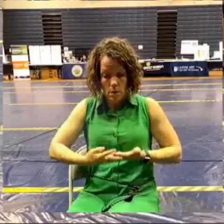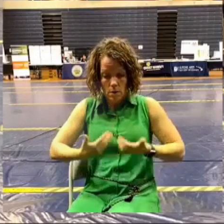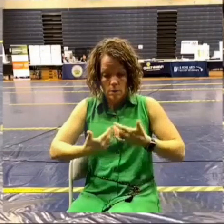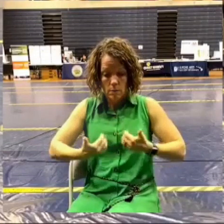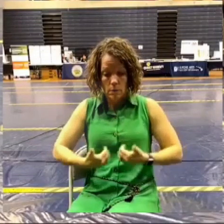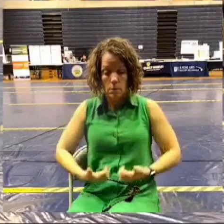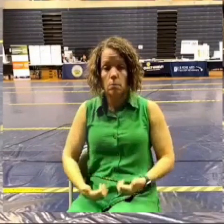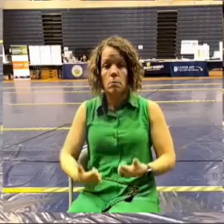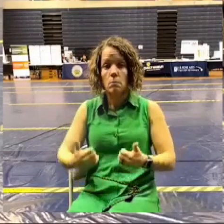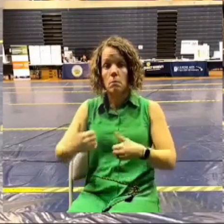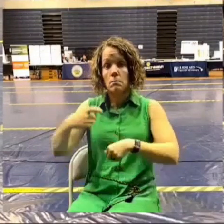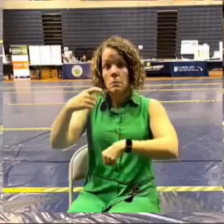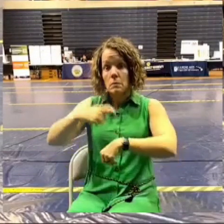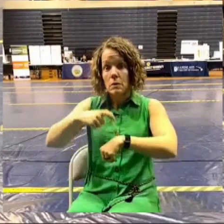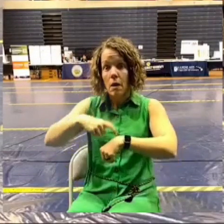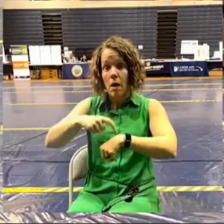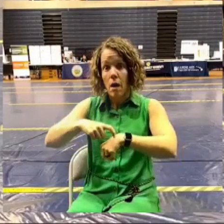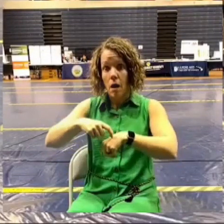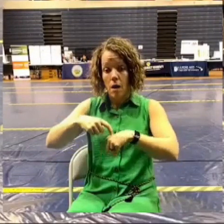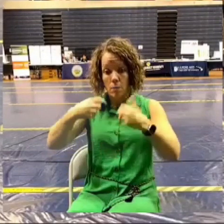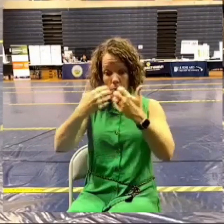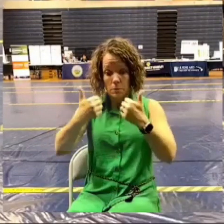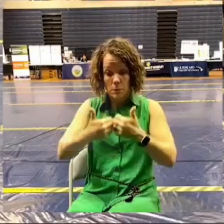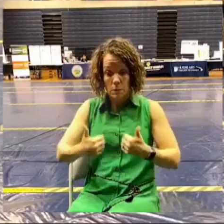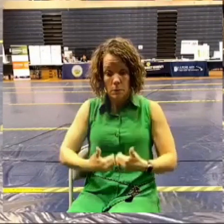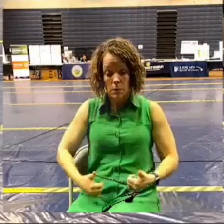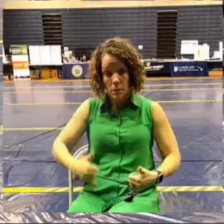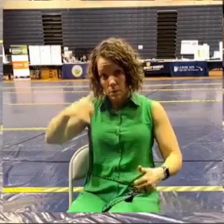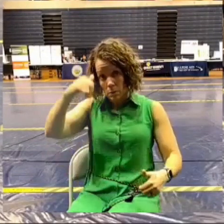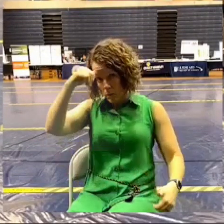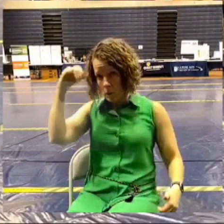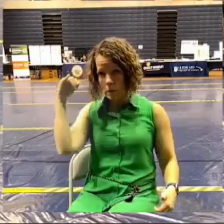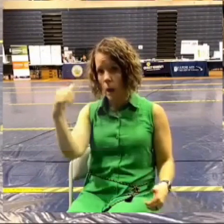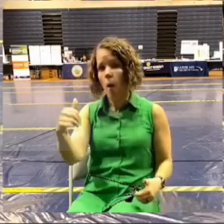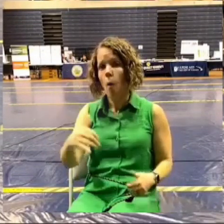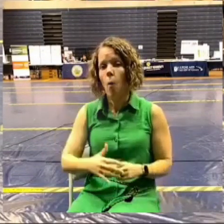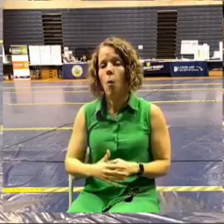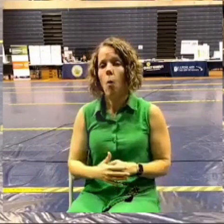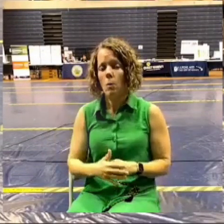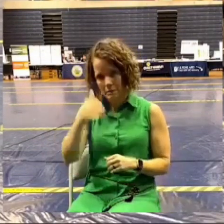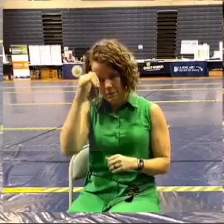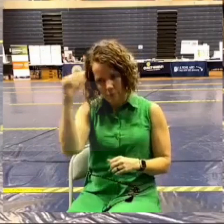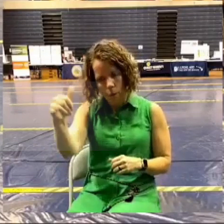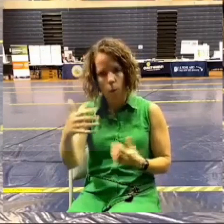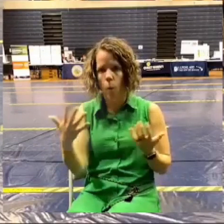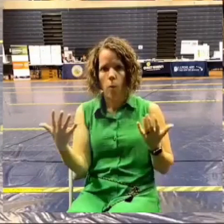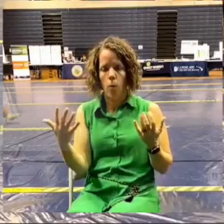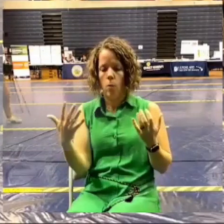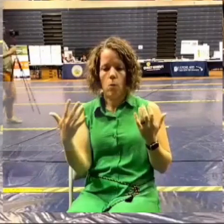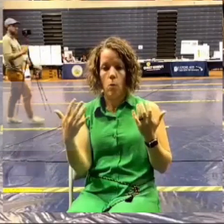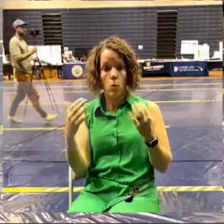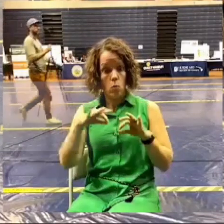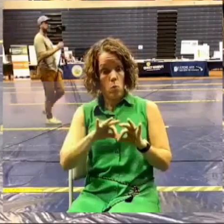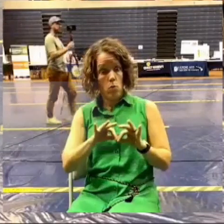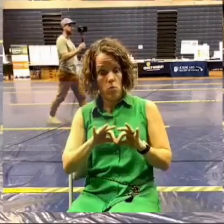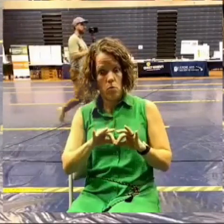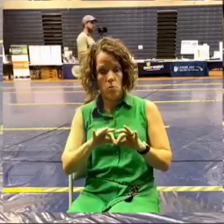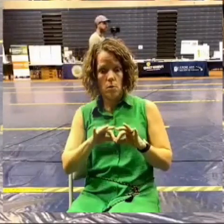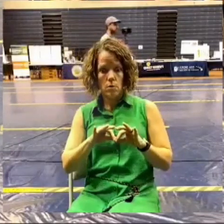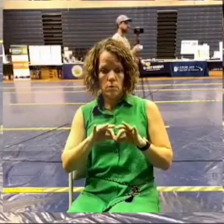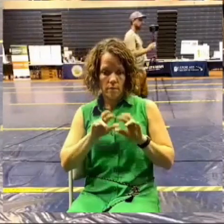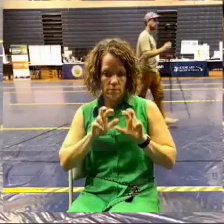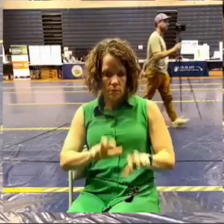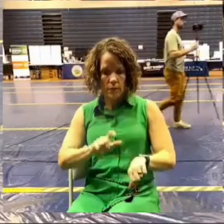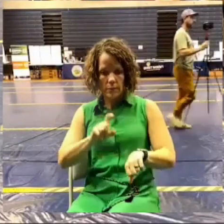that is not worth the separation of those that ash from the soil. I would emphasize